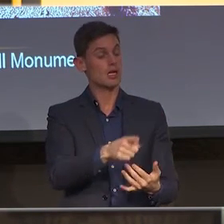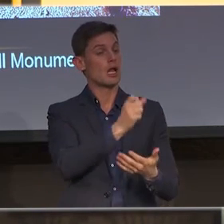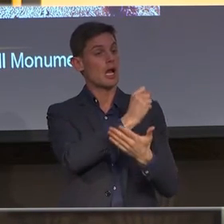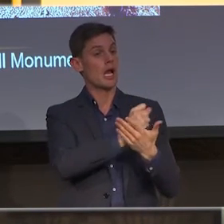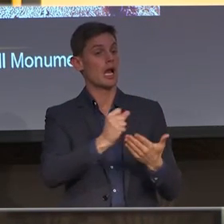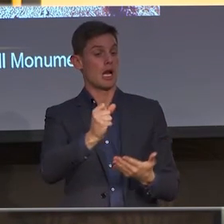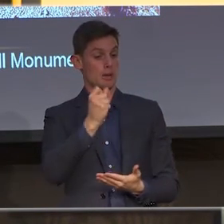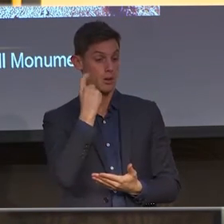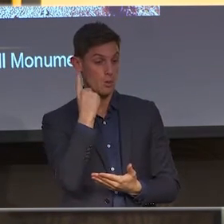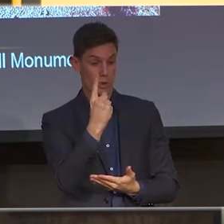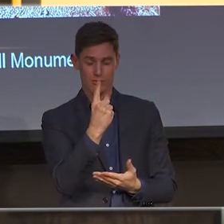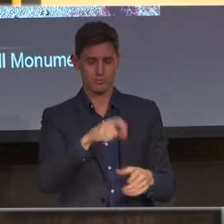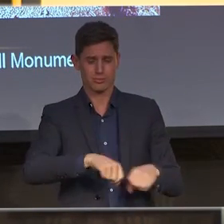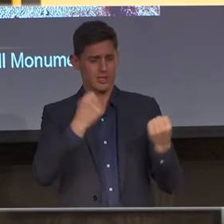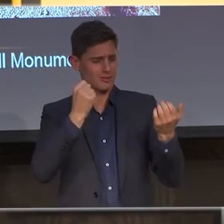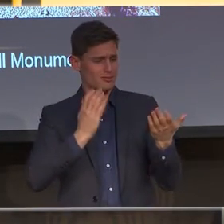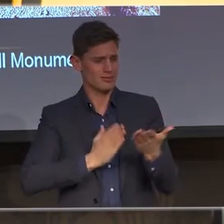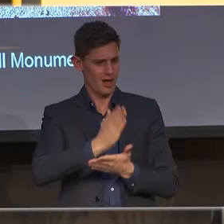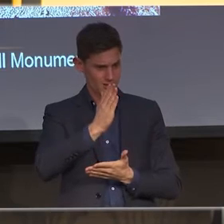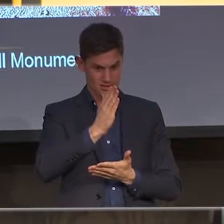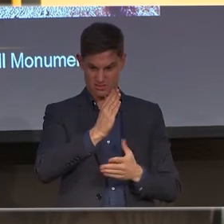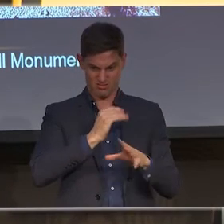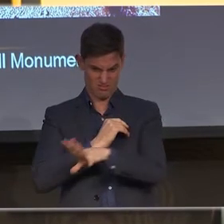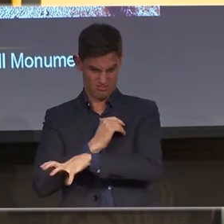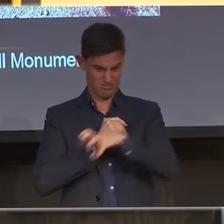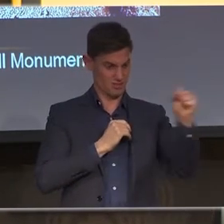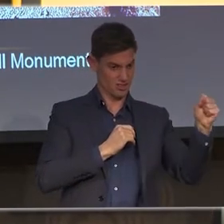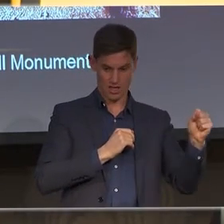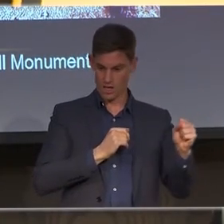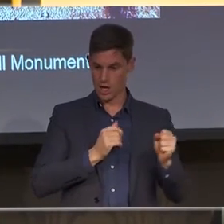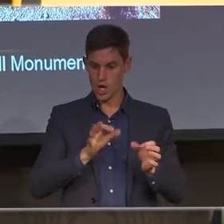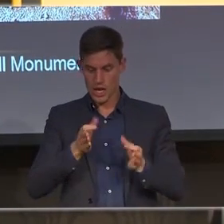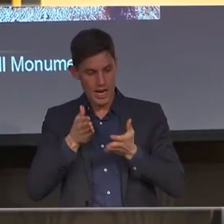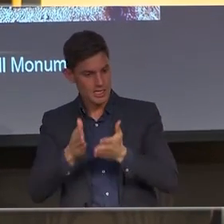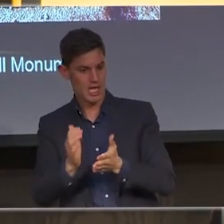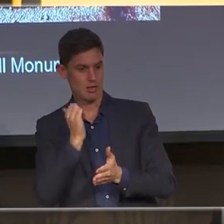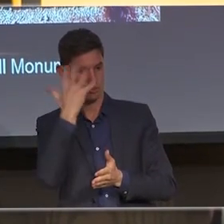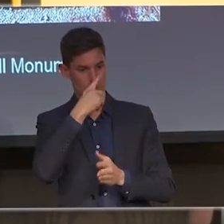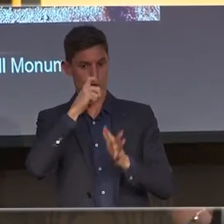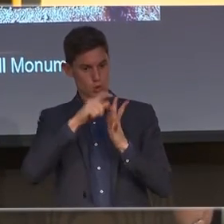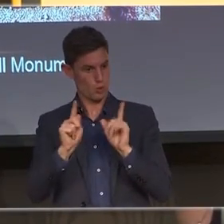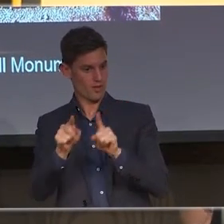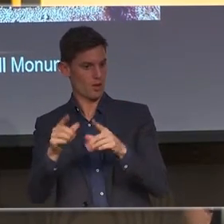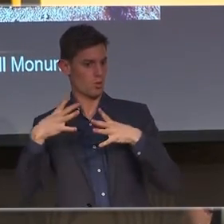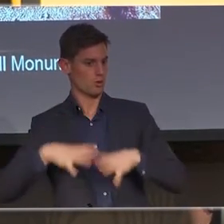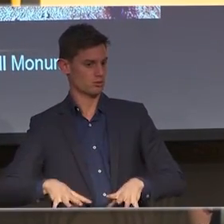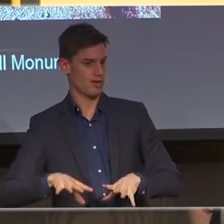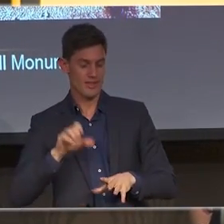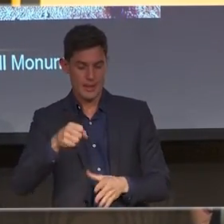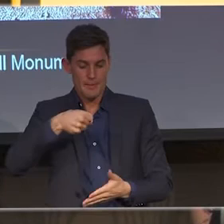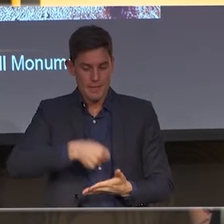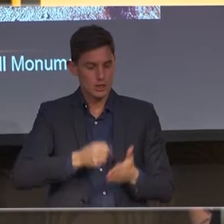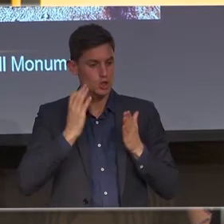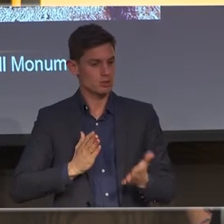and inhumane measure against the issues facing Aboriginal communities in Northern Australia that stripped many Indigenous people of their basic